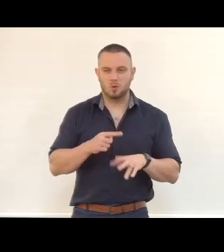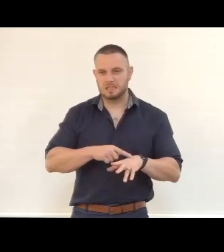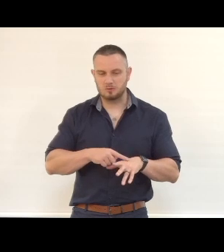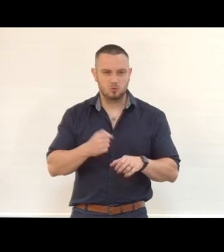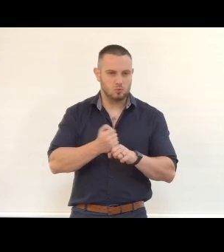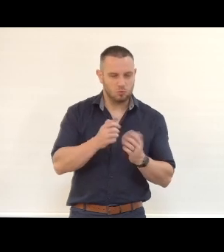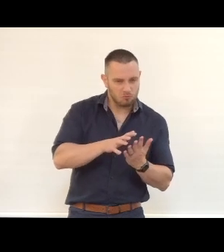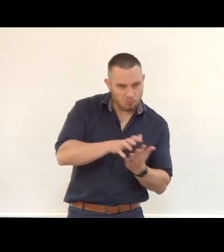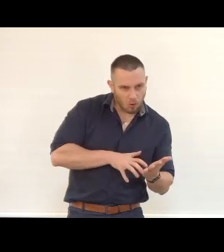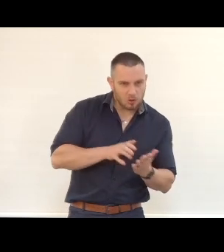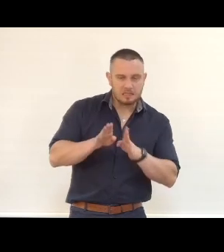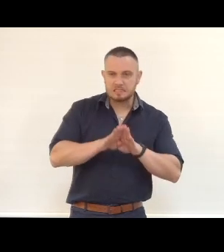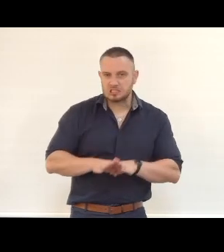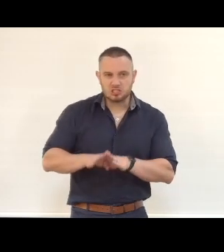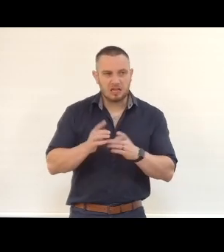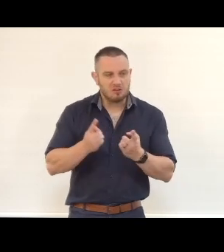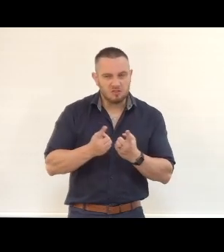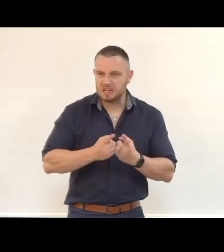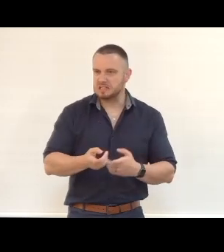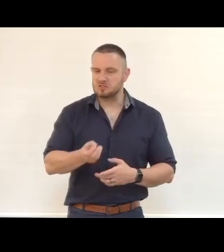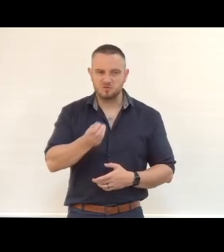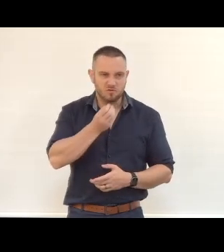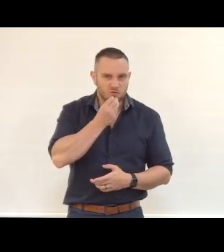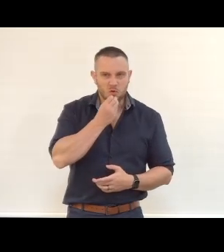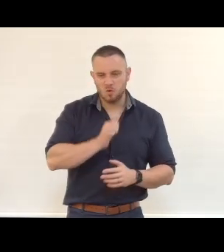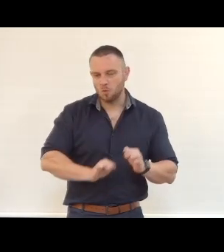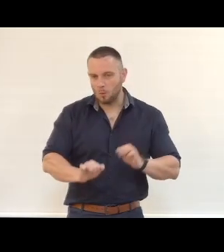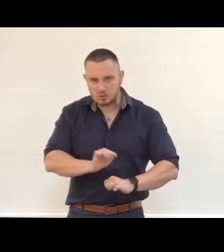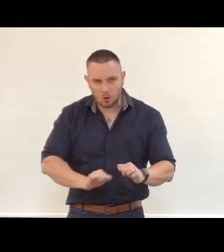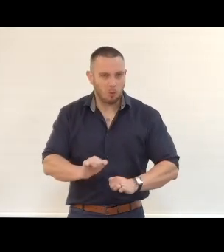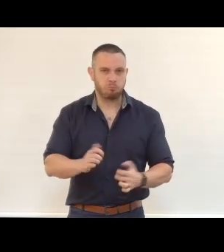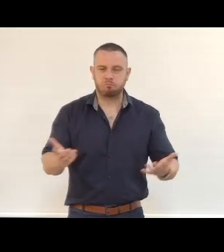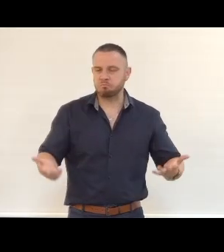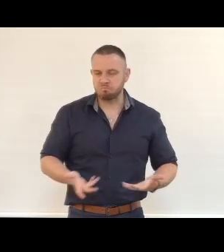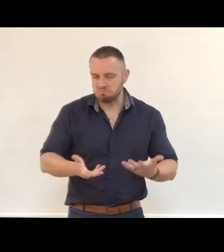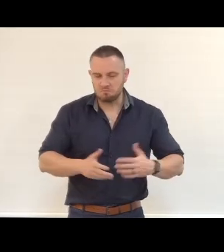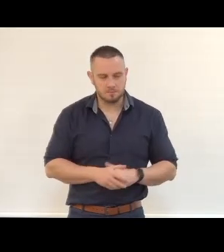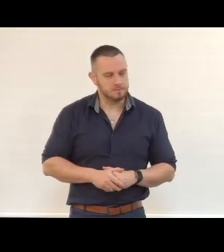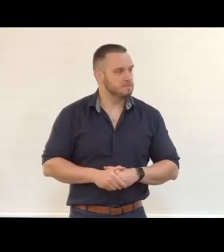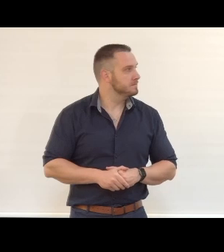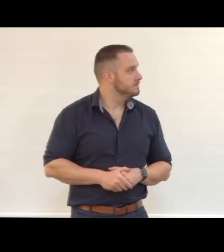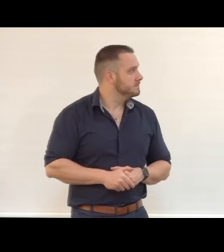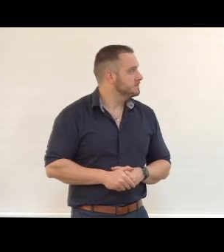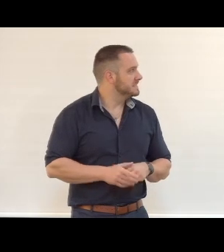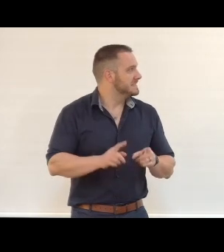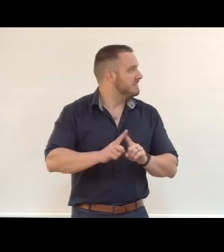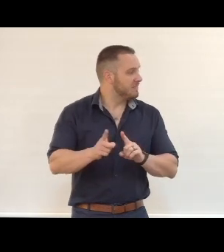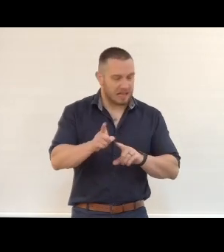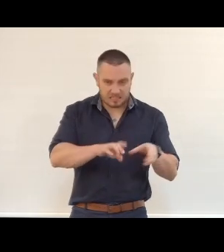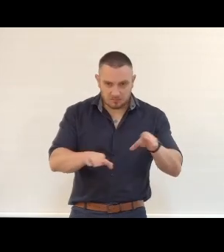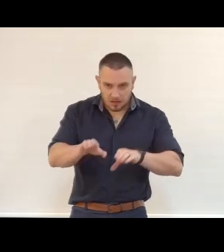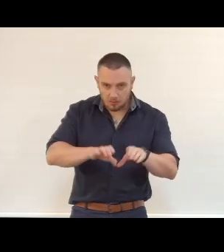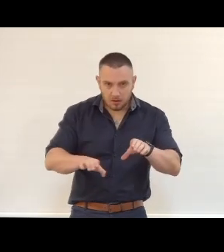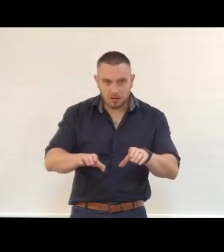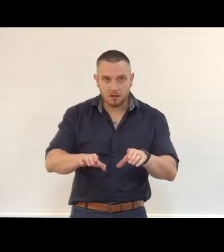reports, to do general things like preparation of food and doing dishes, those kind of things. There were different experiments. There